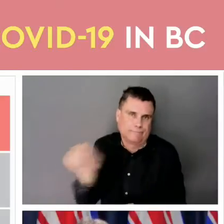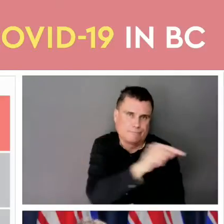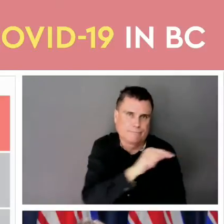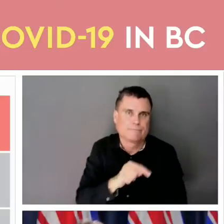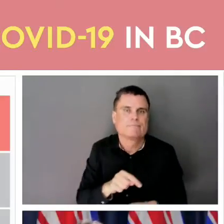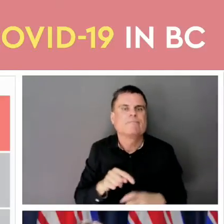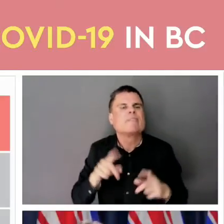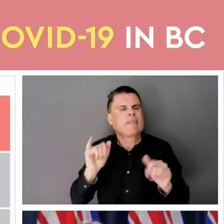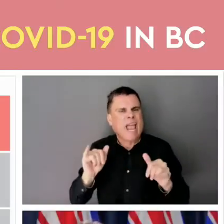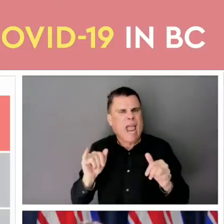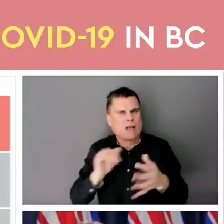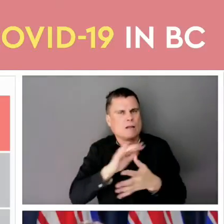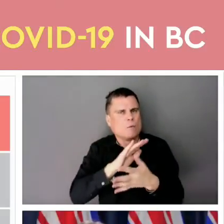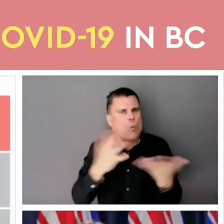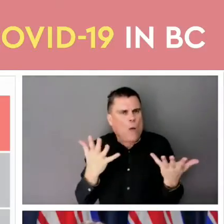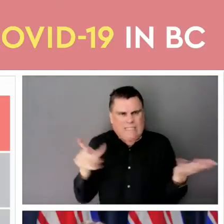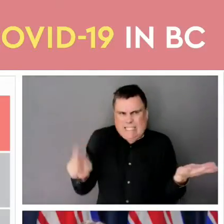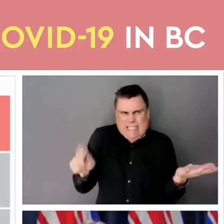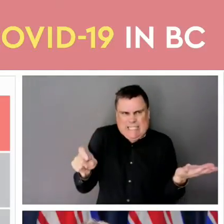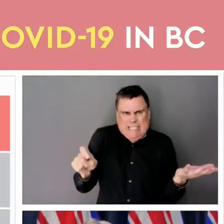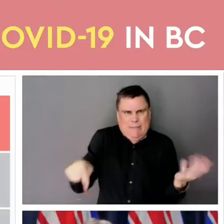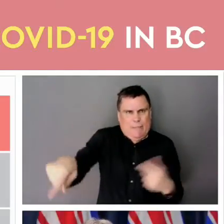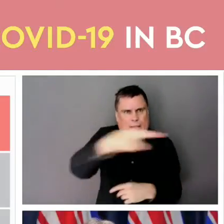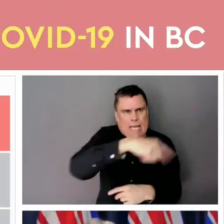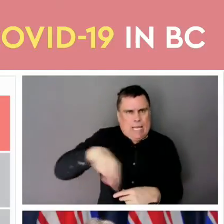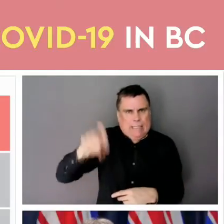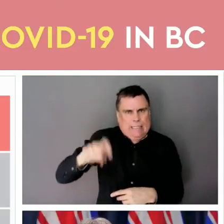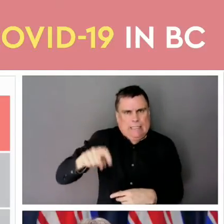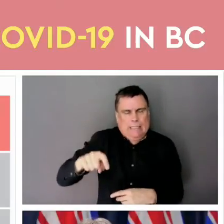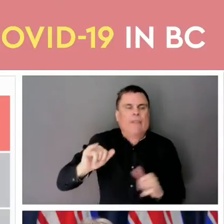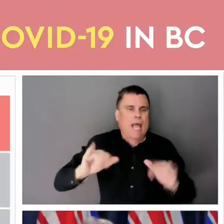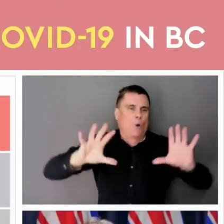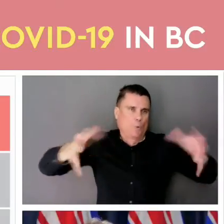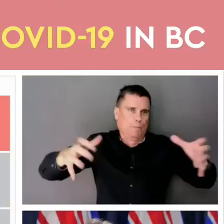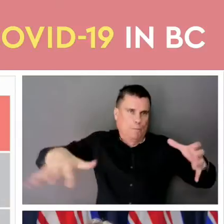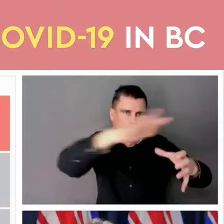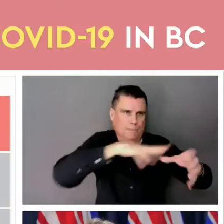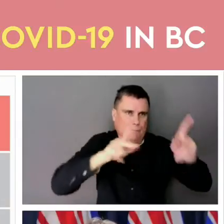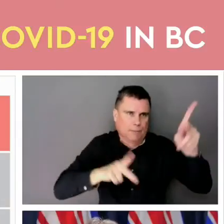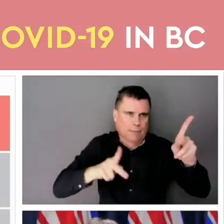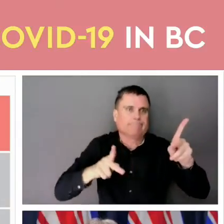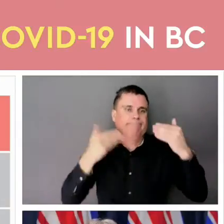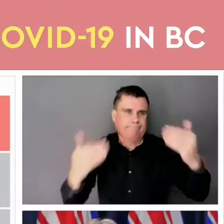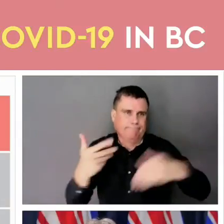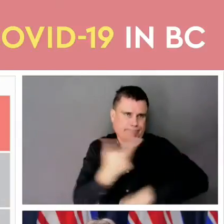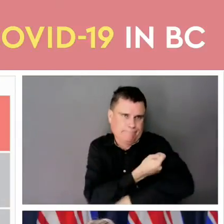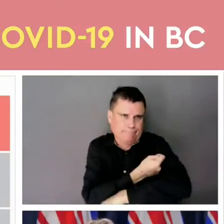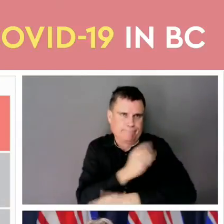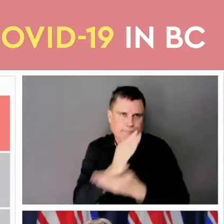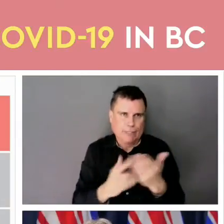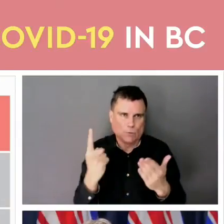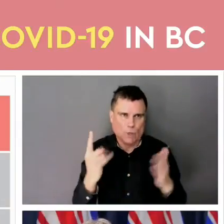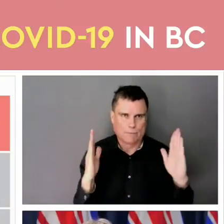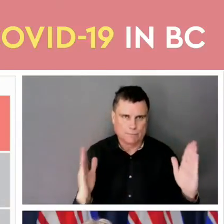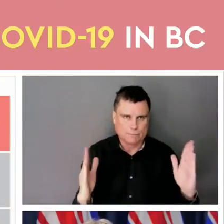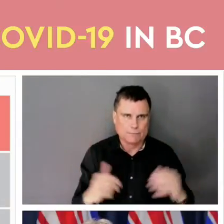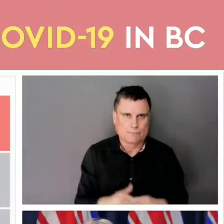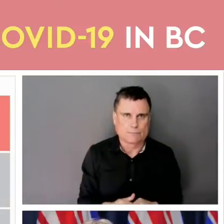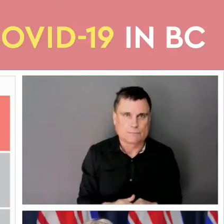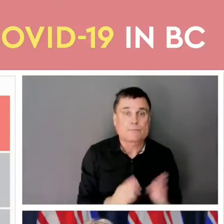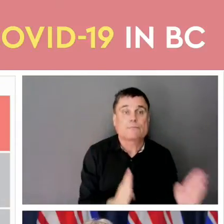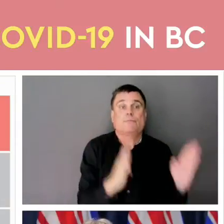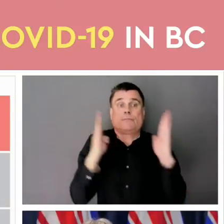the necessary care throughout the day. The other aspect of this first phase has been protecting our healthcare